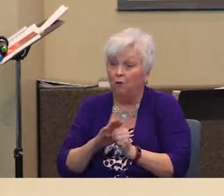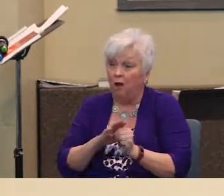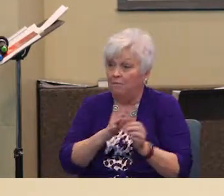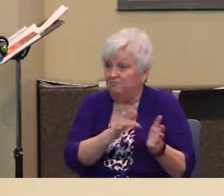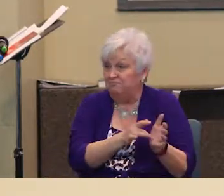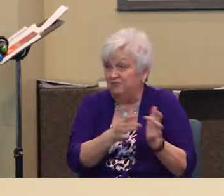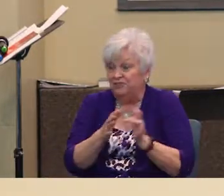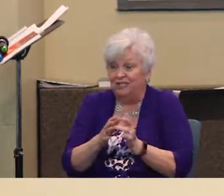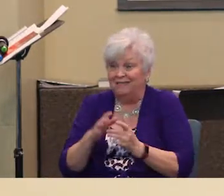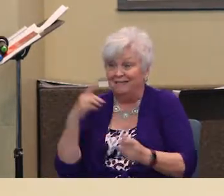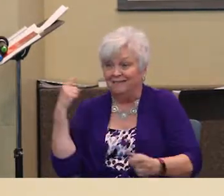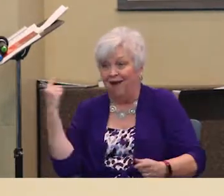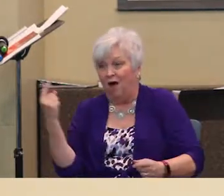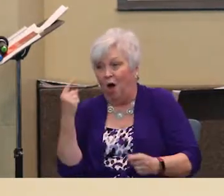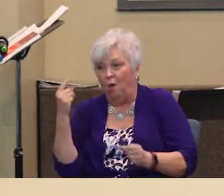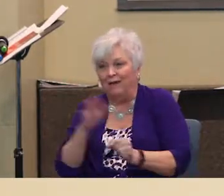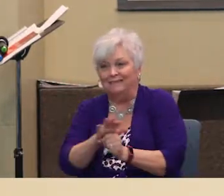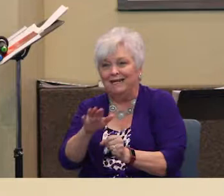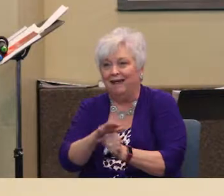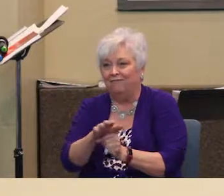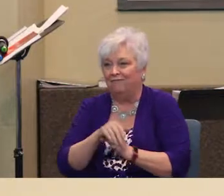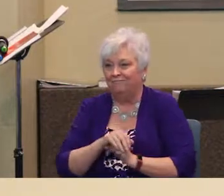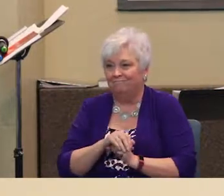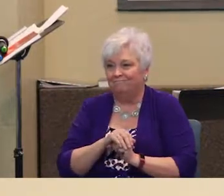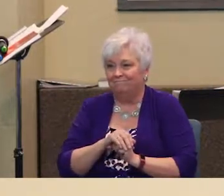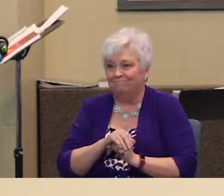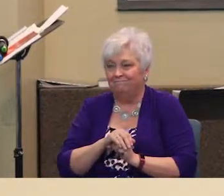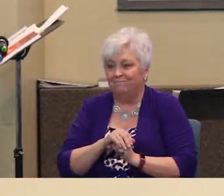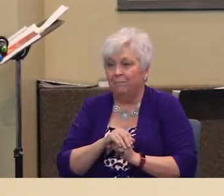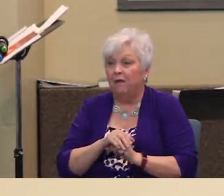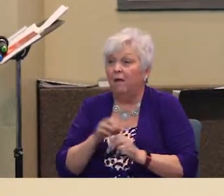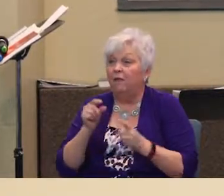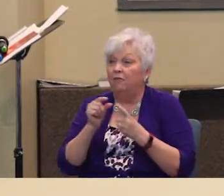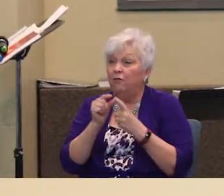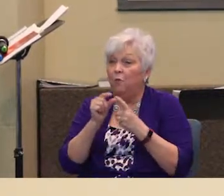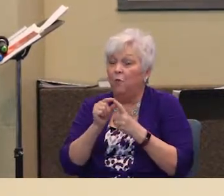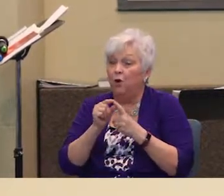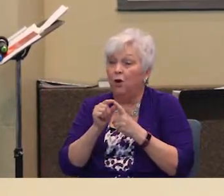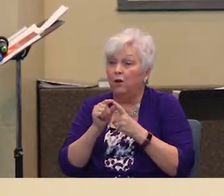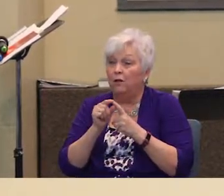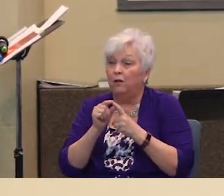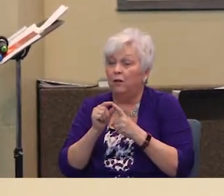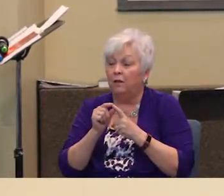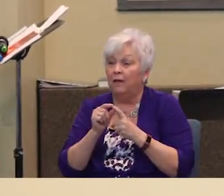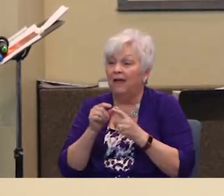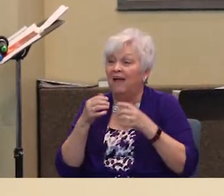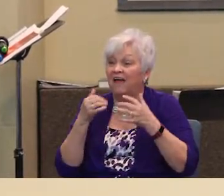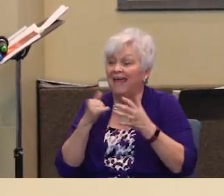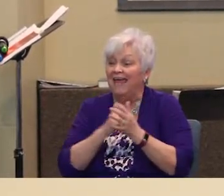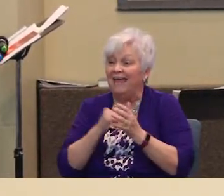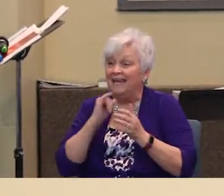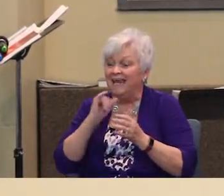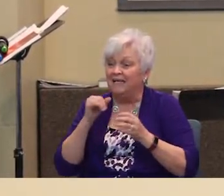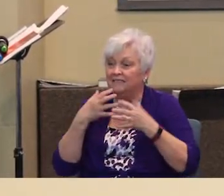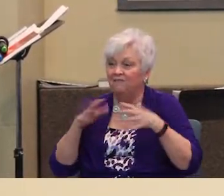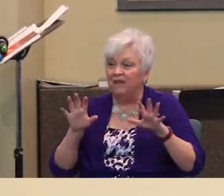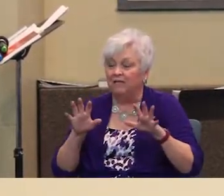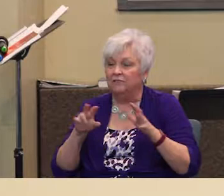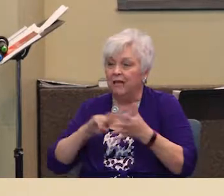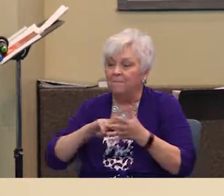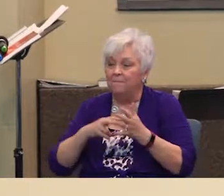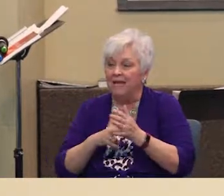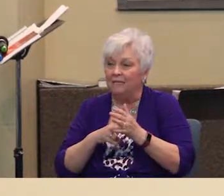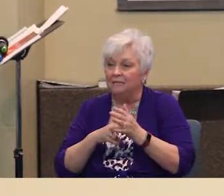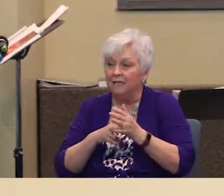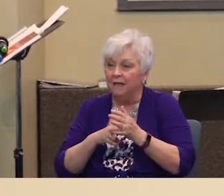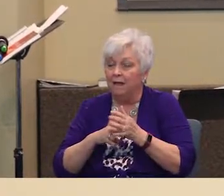always enough. See, the word, it is, the Greek word, it is finished, means this as well. It means that there was a